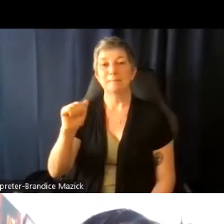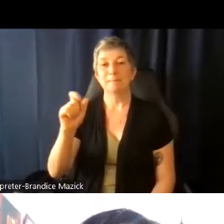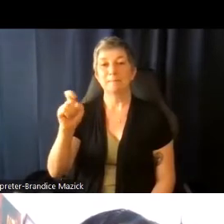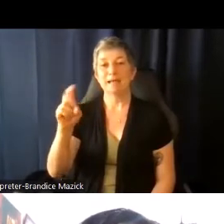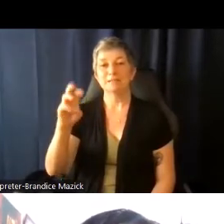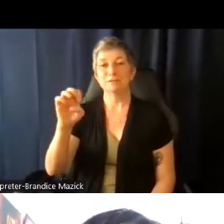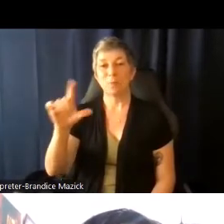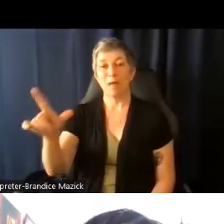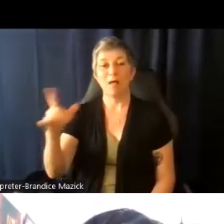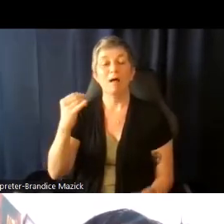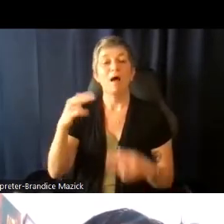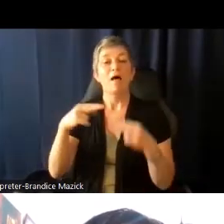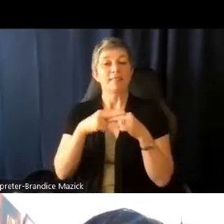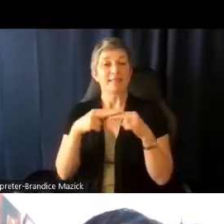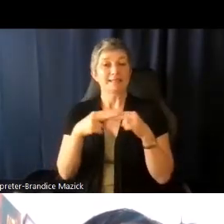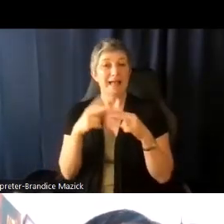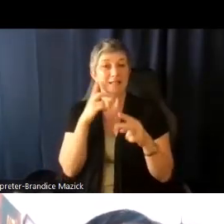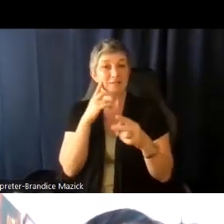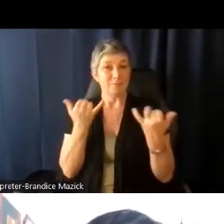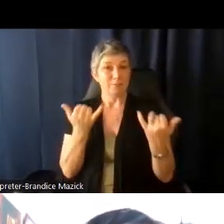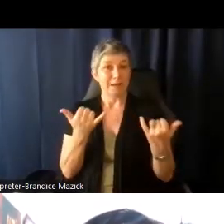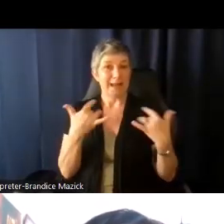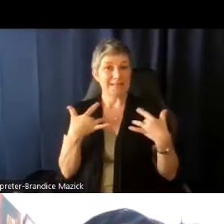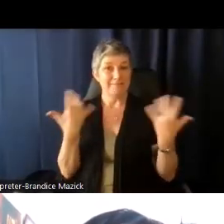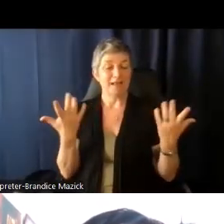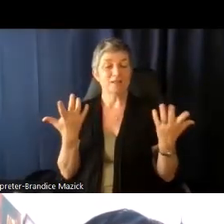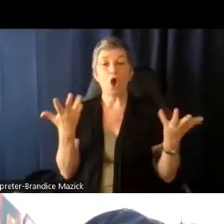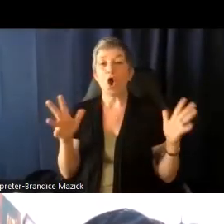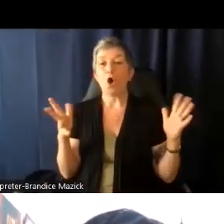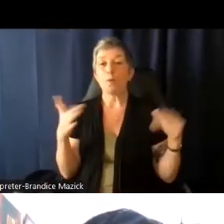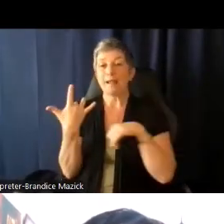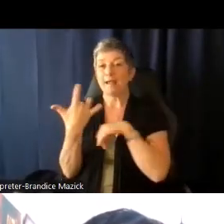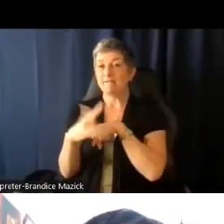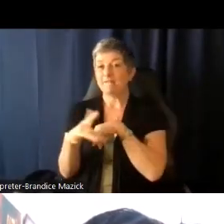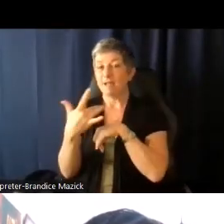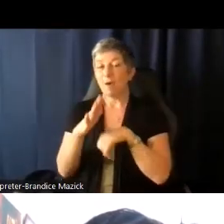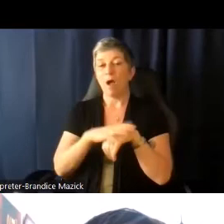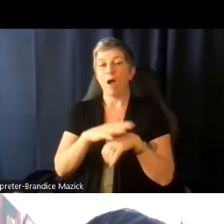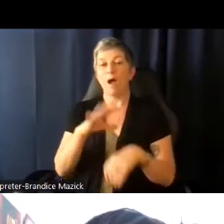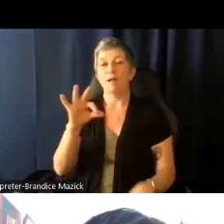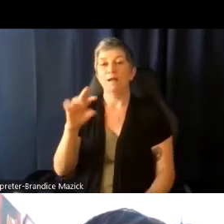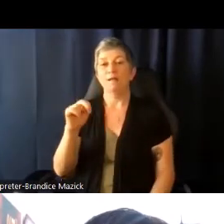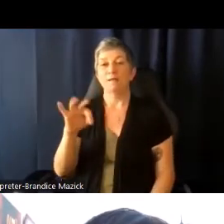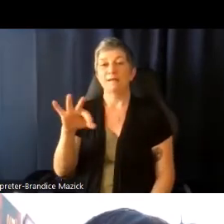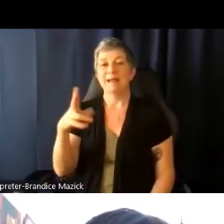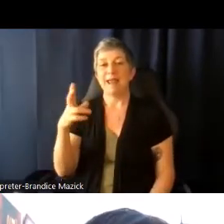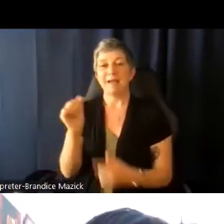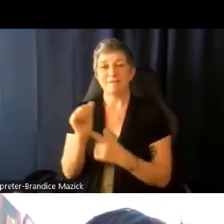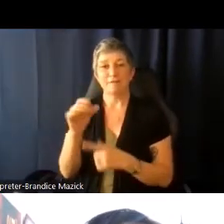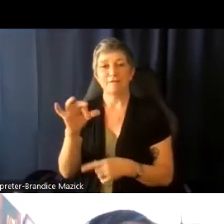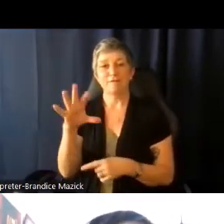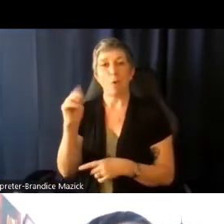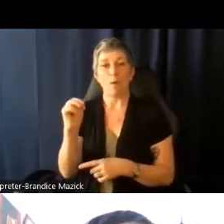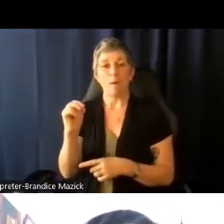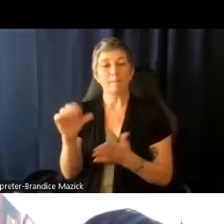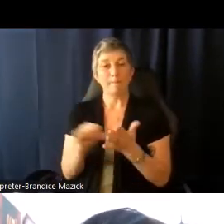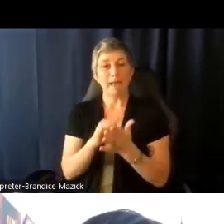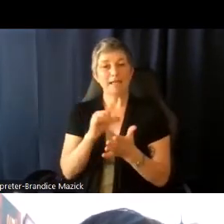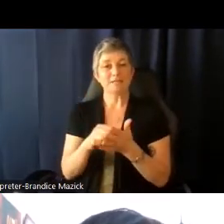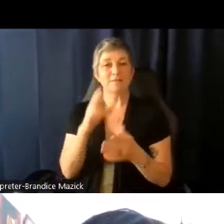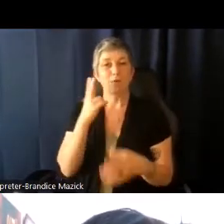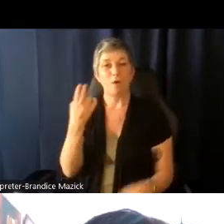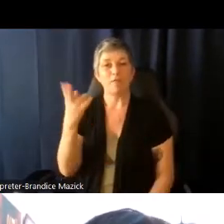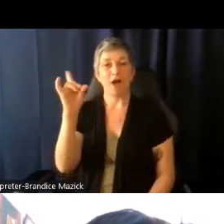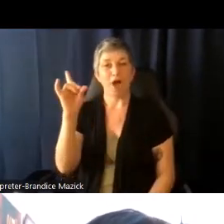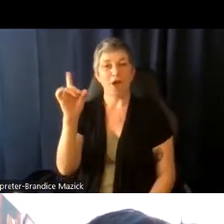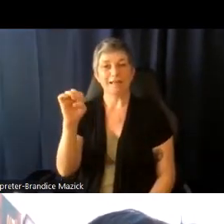the slides from today's event are already available on the NAFTA forum page of HUD Exchange. We are now going